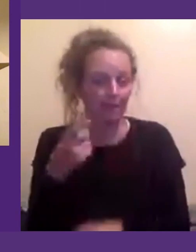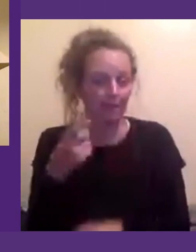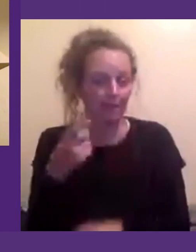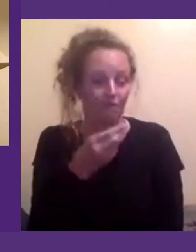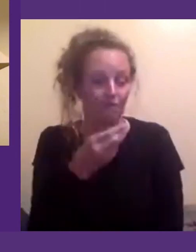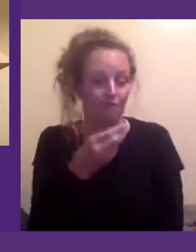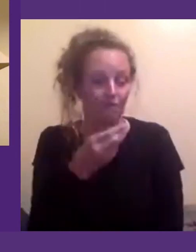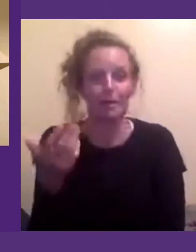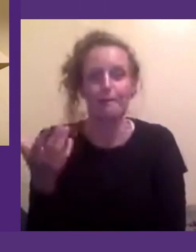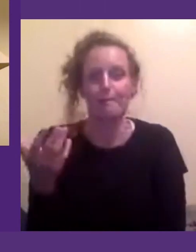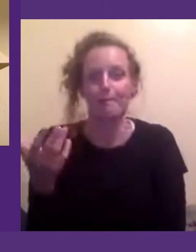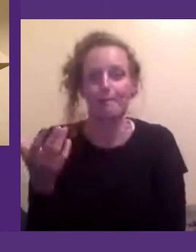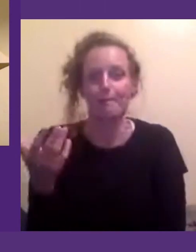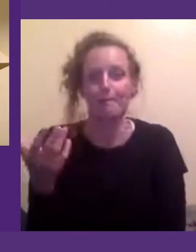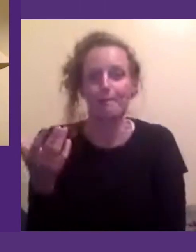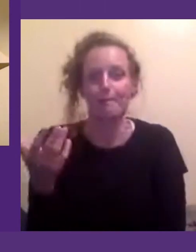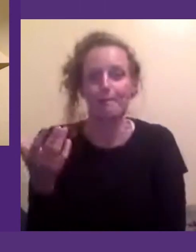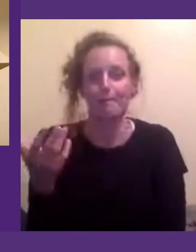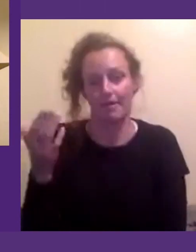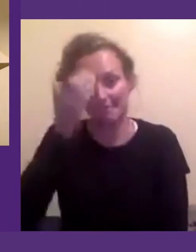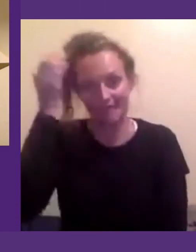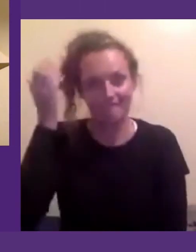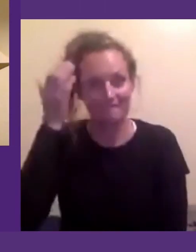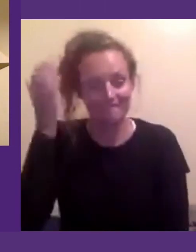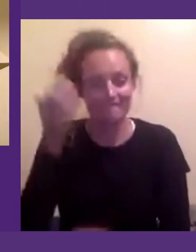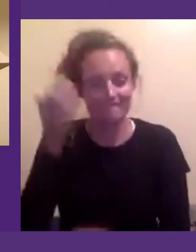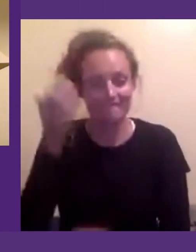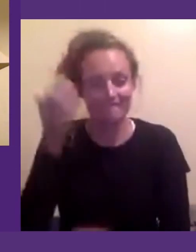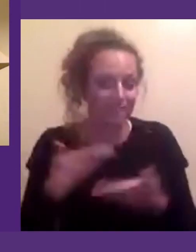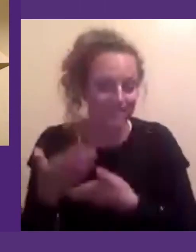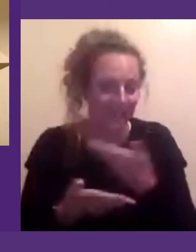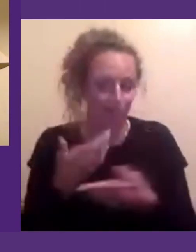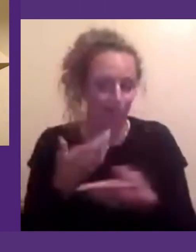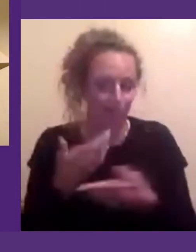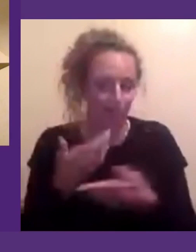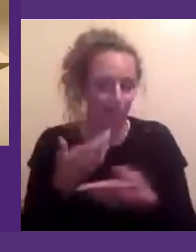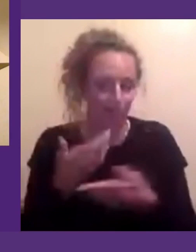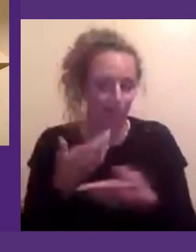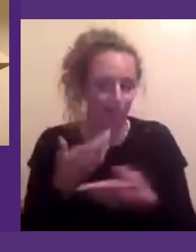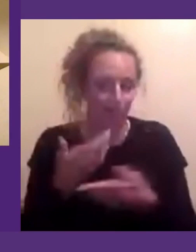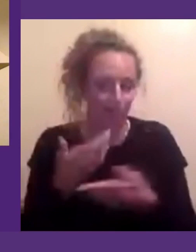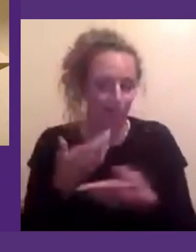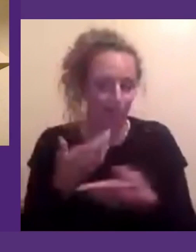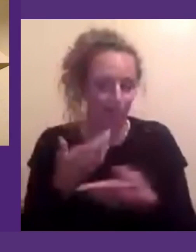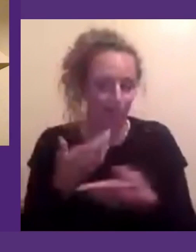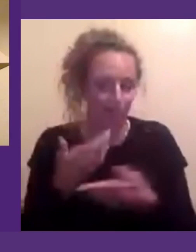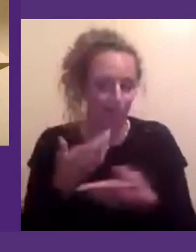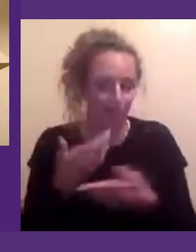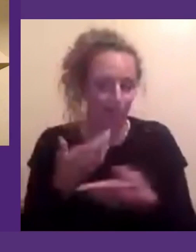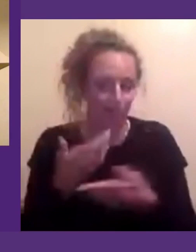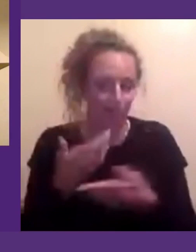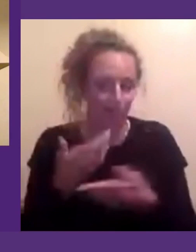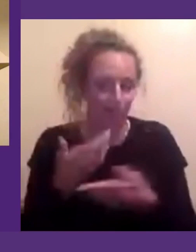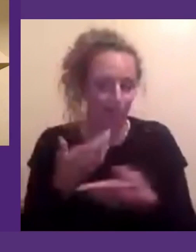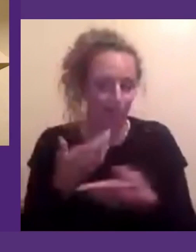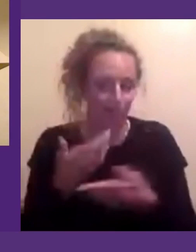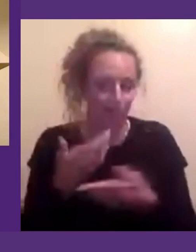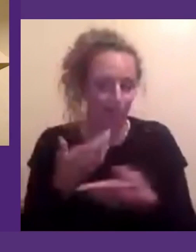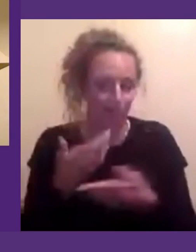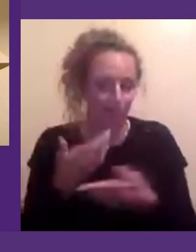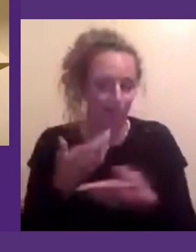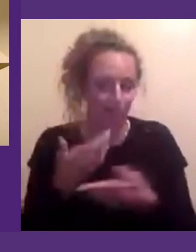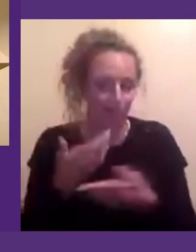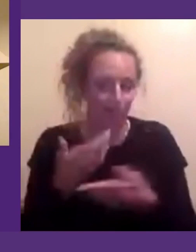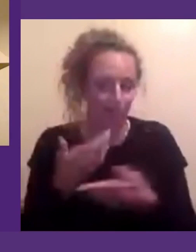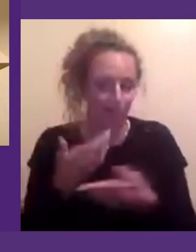original version. Was that one you liked? Was that one of your faves on your list? Yeah, I think as